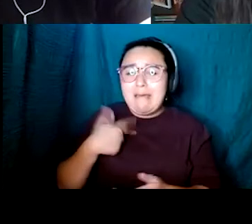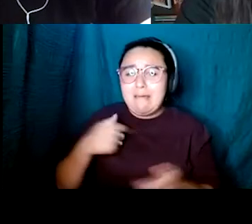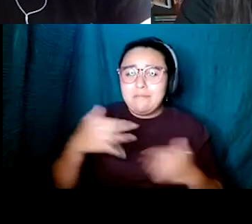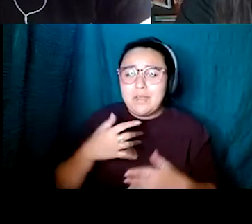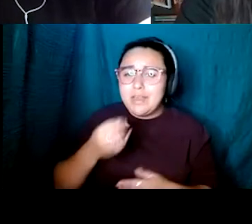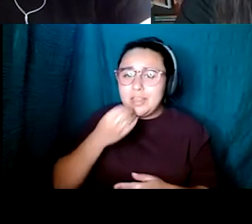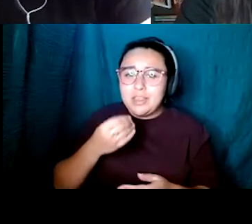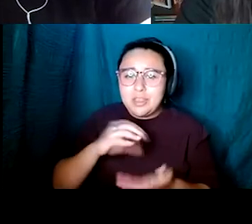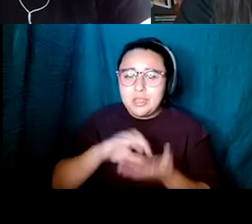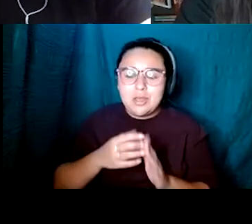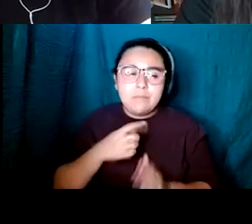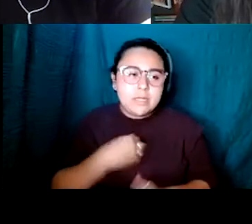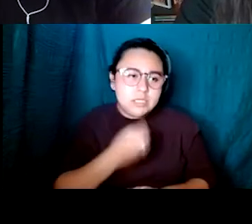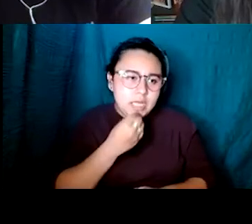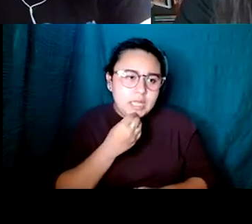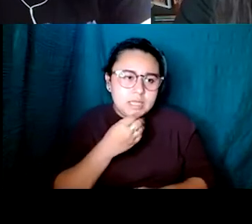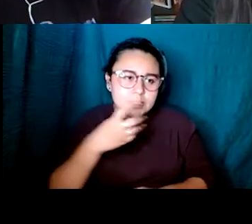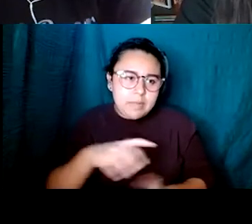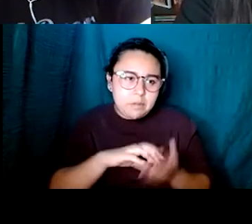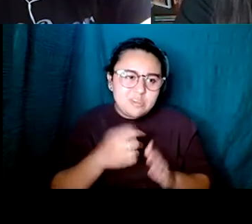eat the damn cookie. You just worked out for 5 hours.